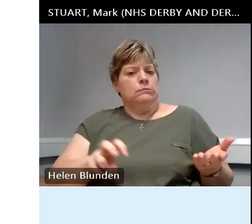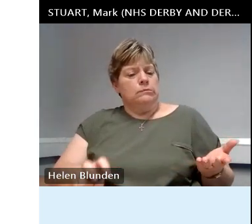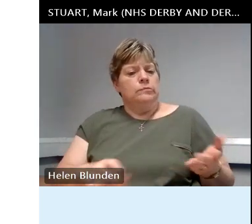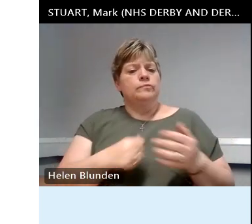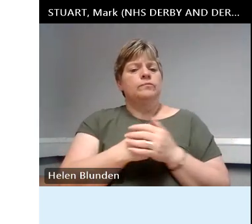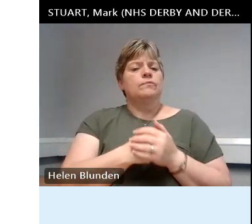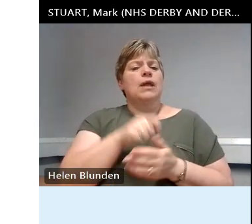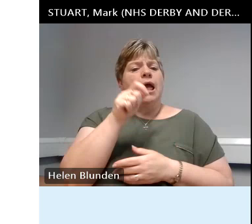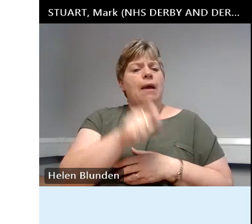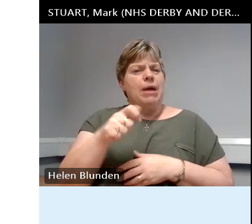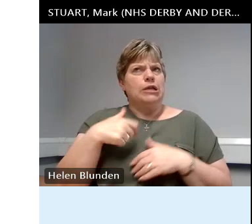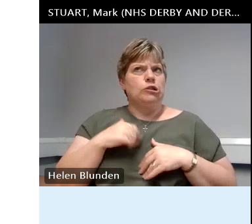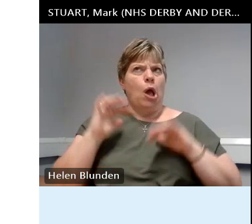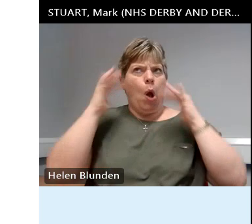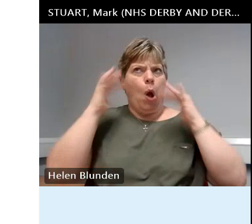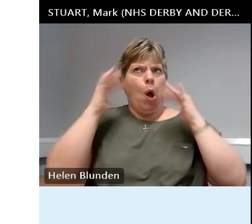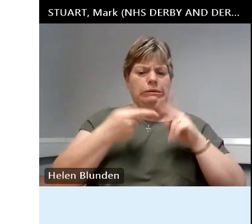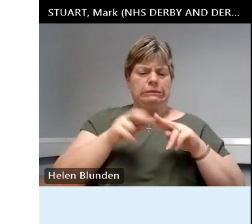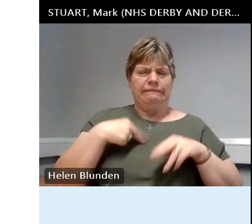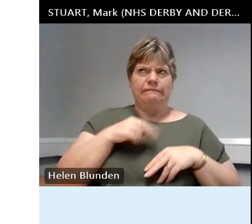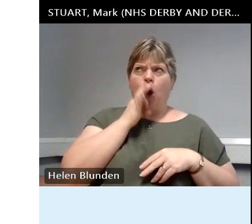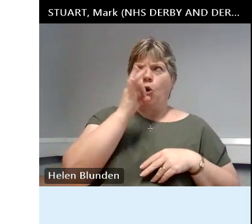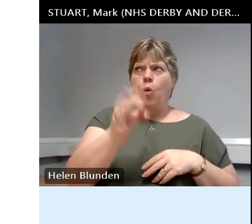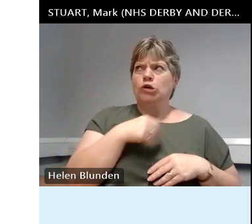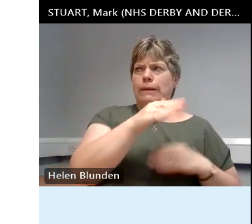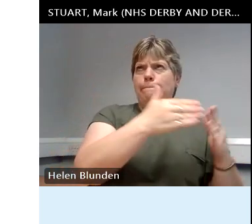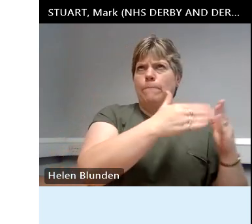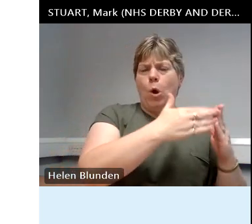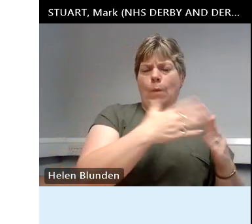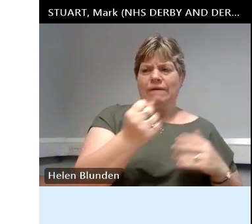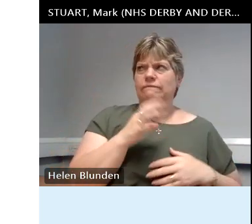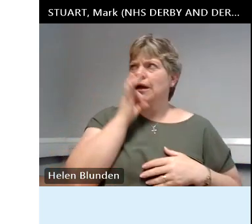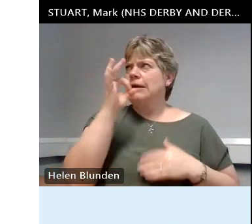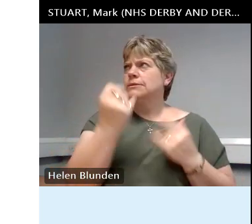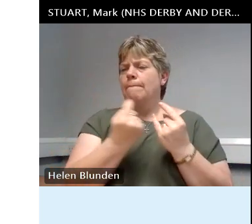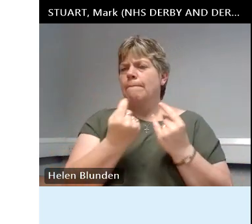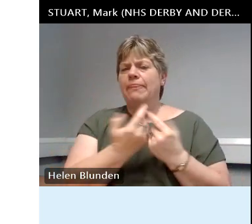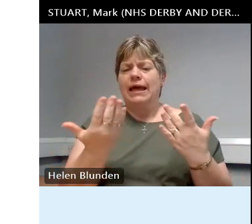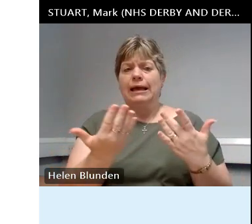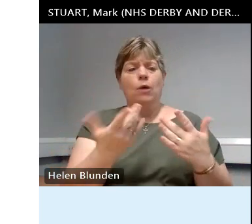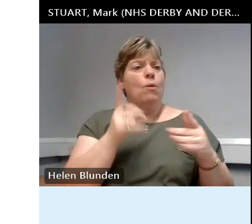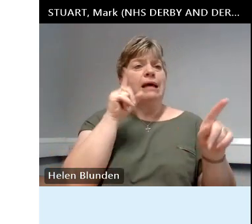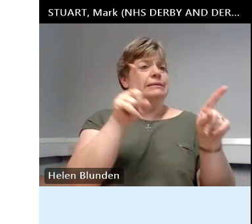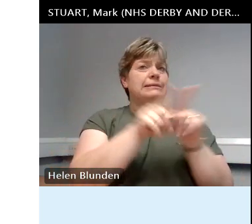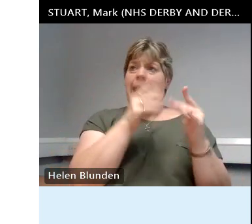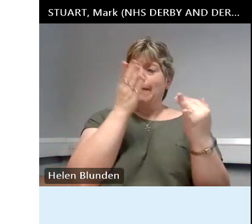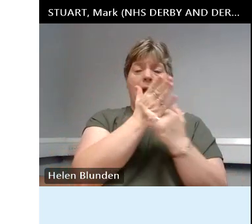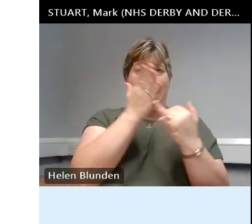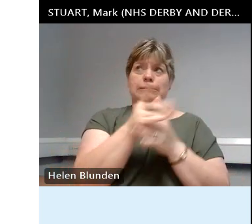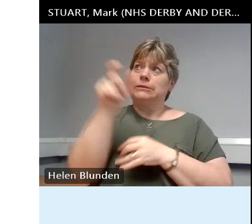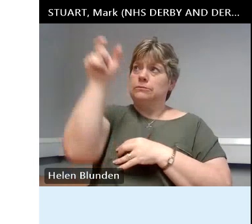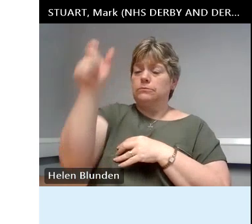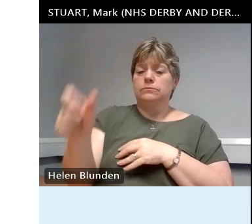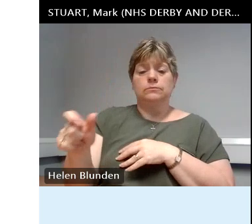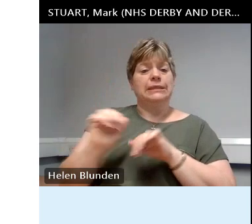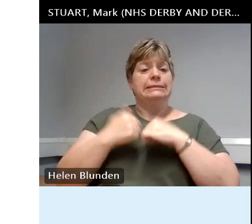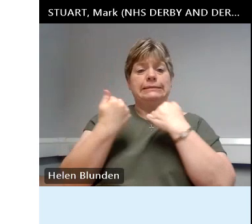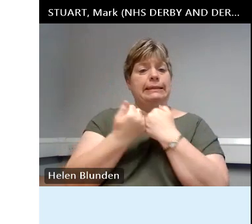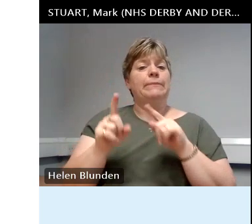Patients are often worried about questions they might have once they're back home, but you'll have the same access to a hospital-based